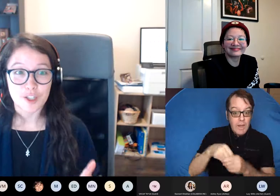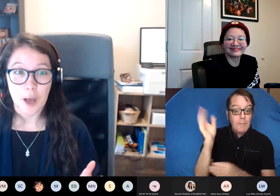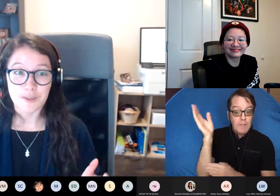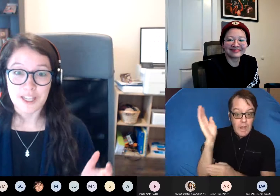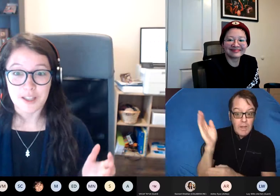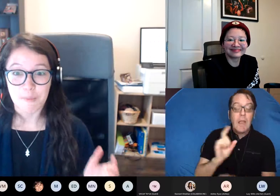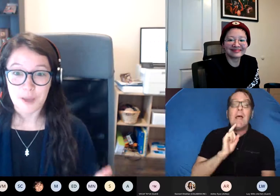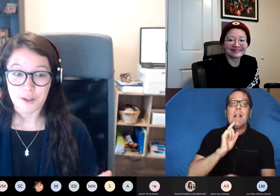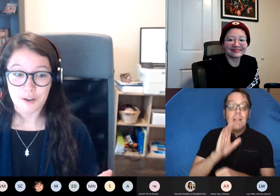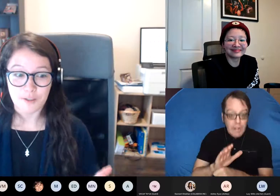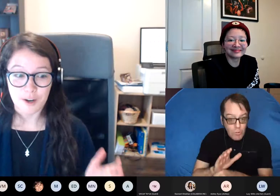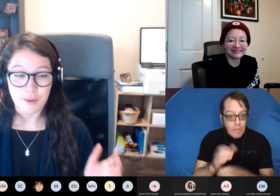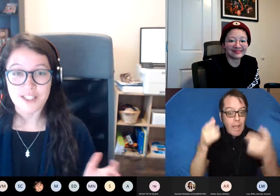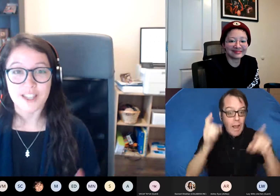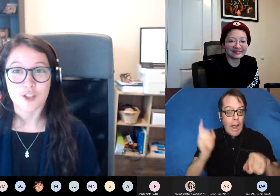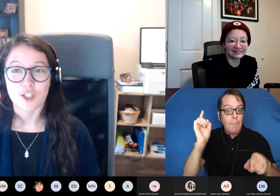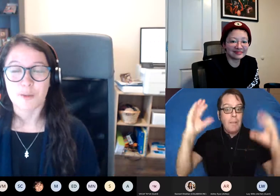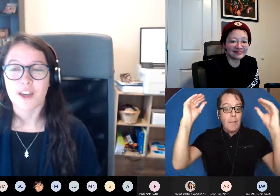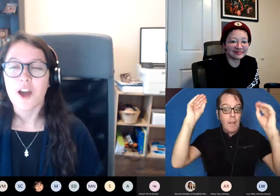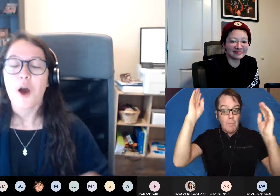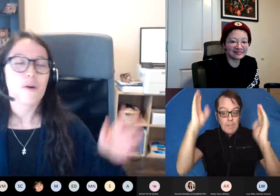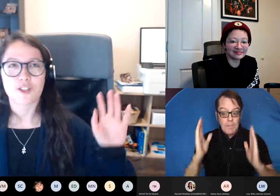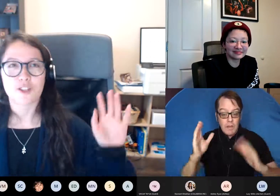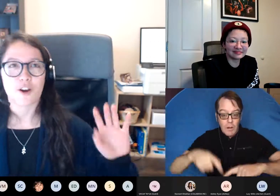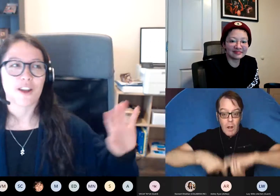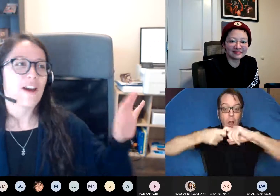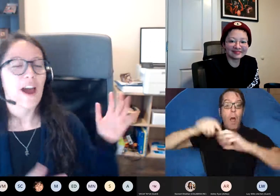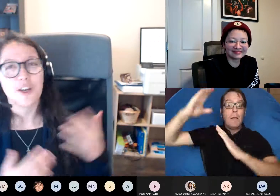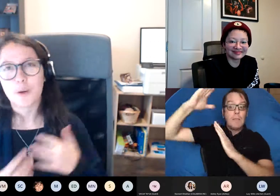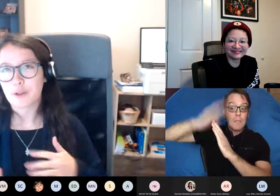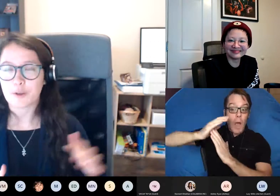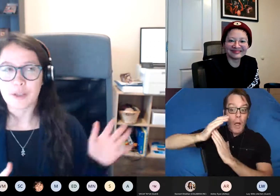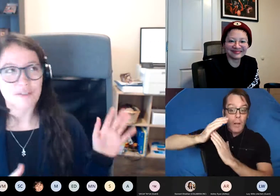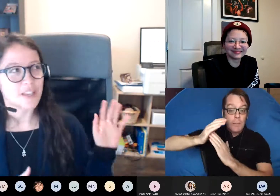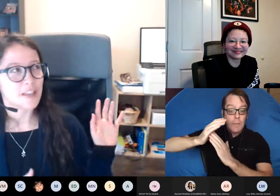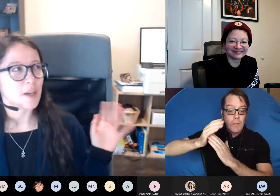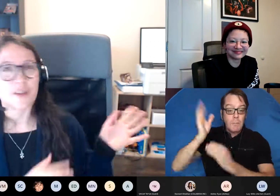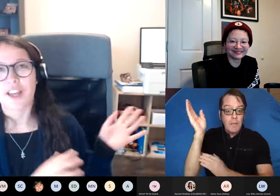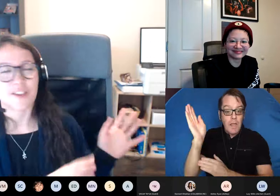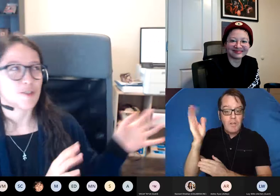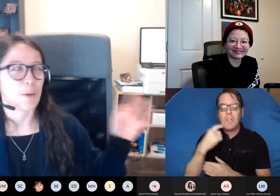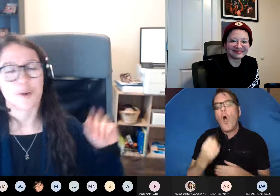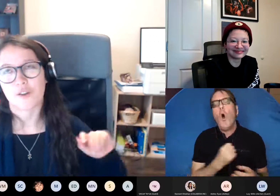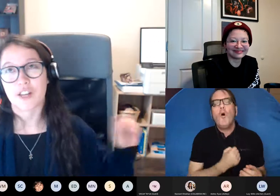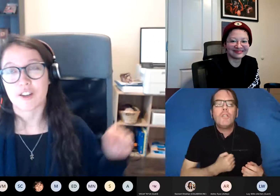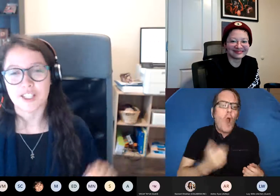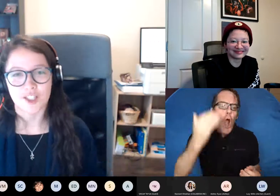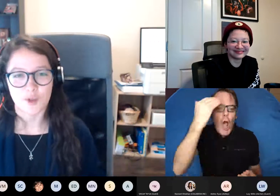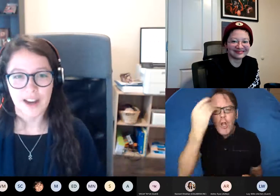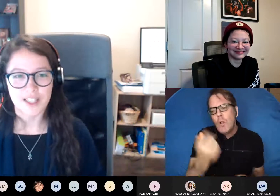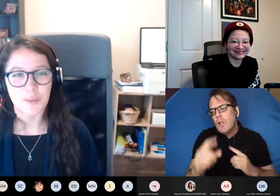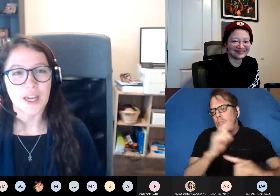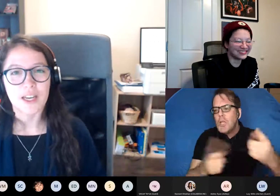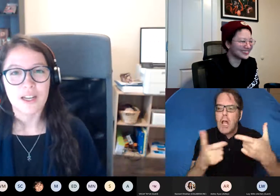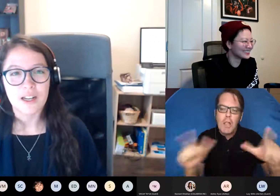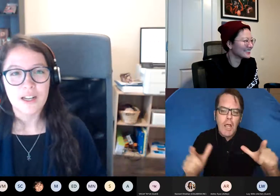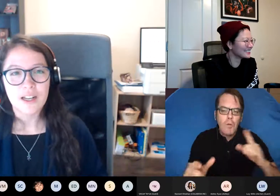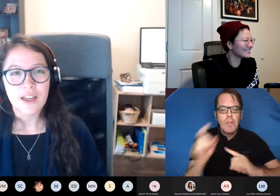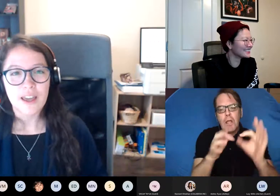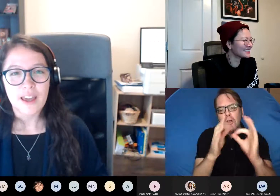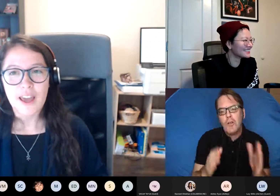literally stopped in the middle of their presentation just to be like, oh, sorry, I know a little bit of sign language and the interpreter over here is distracting